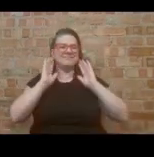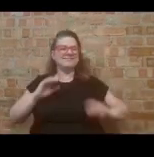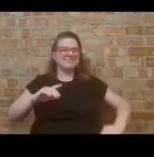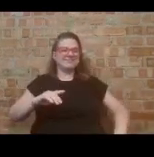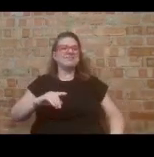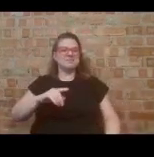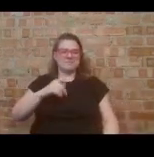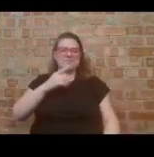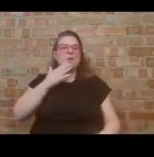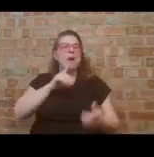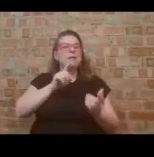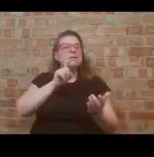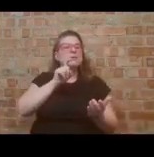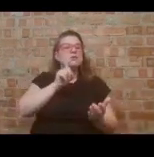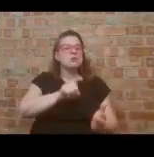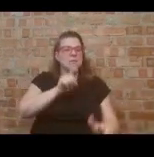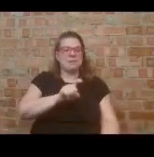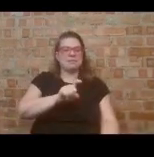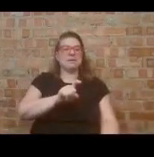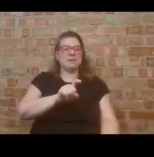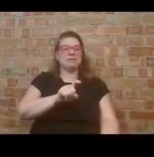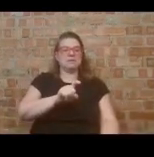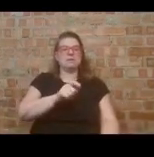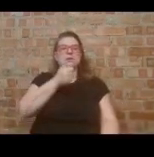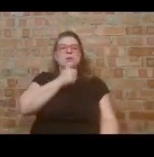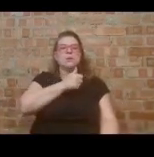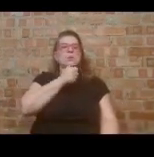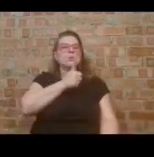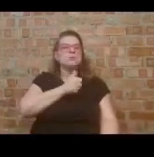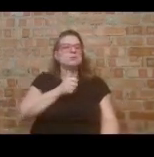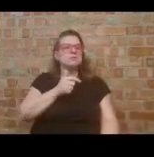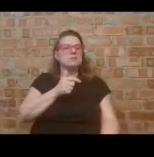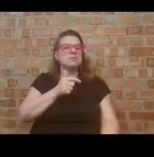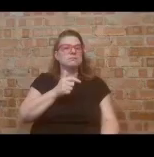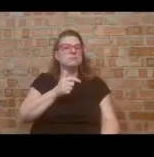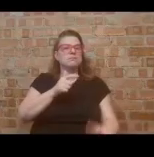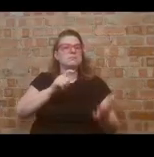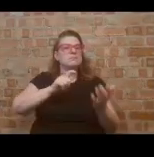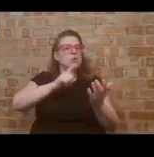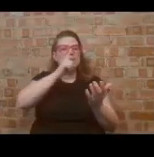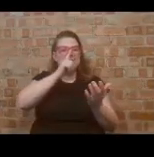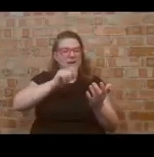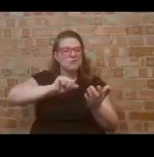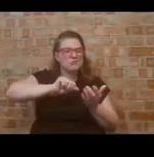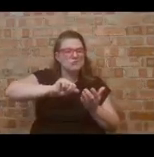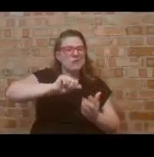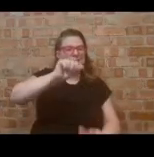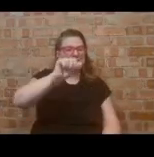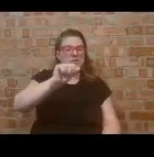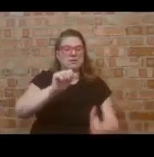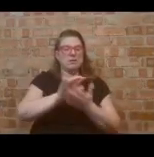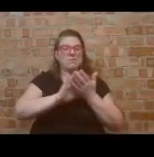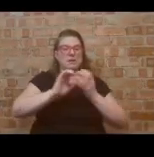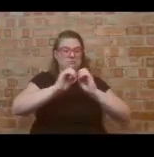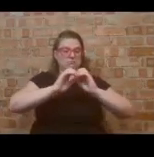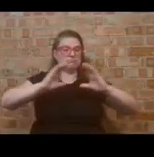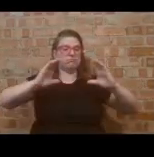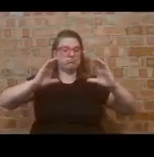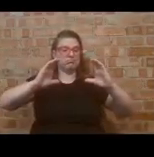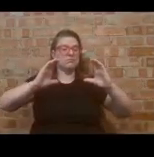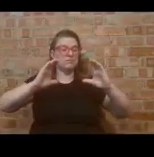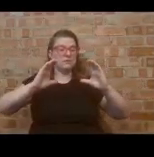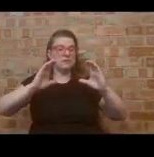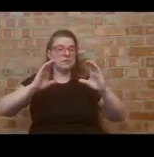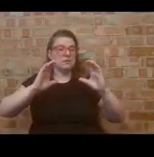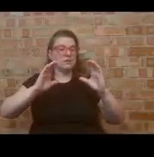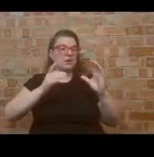you then use your 3 fingers to sort of paw around the screen and just to drag the screen around. So you've made it as big as you can, or as